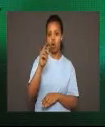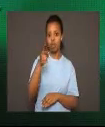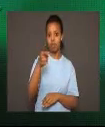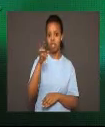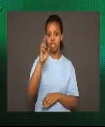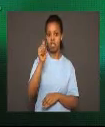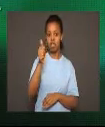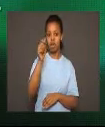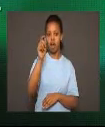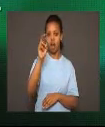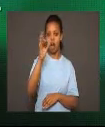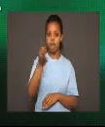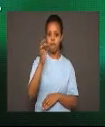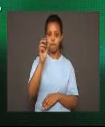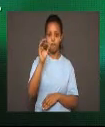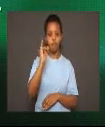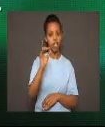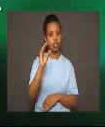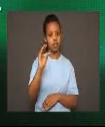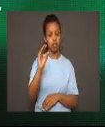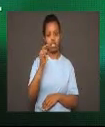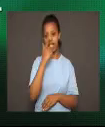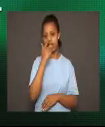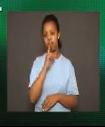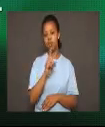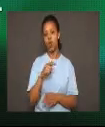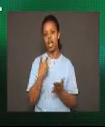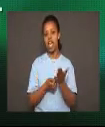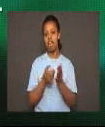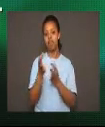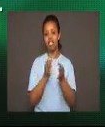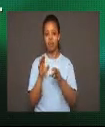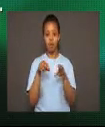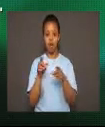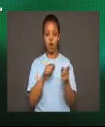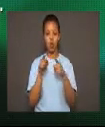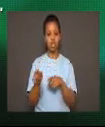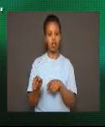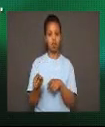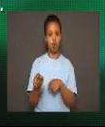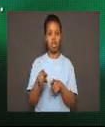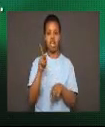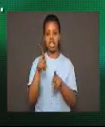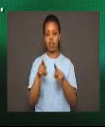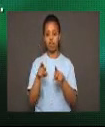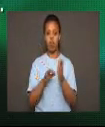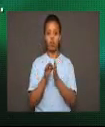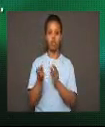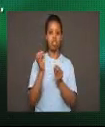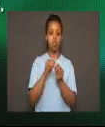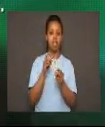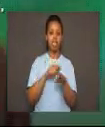Demographic trends describe the changes in the demographics in population over